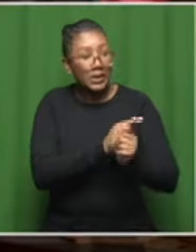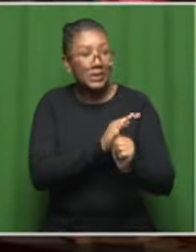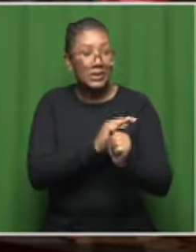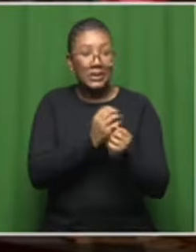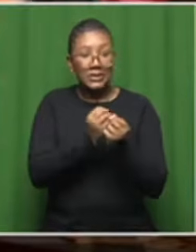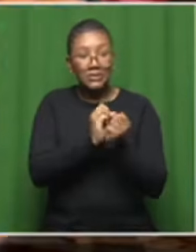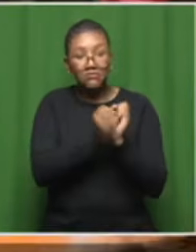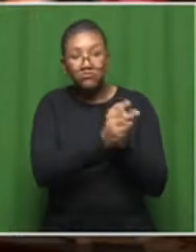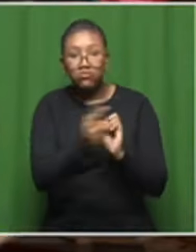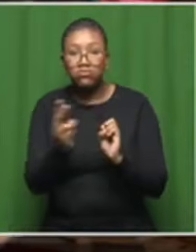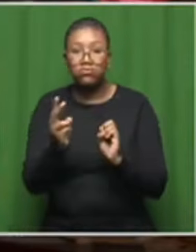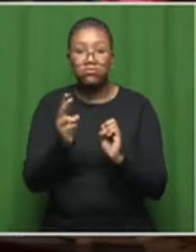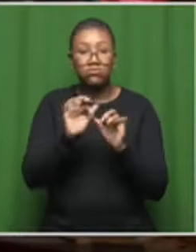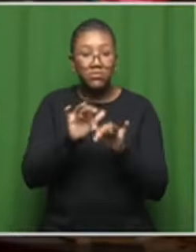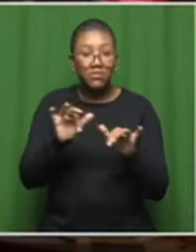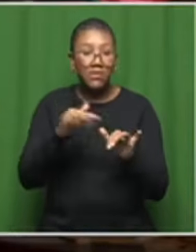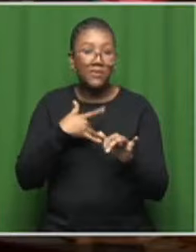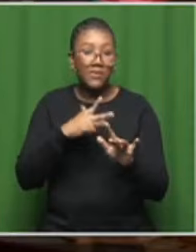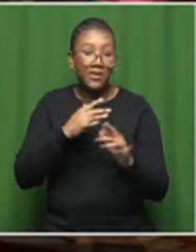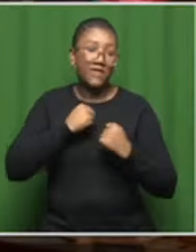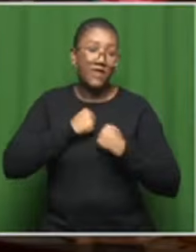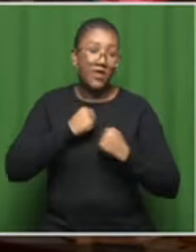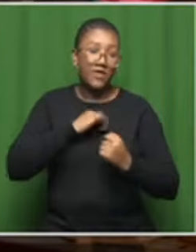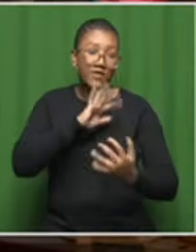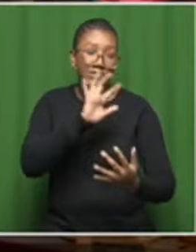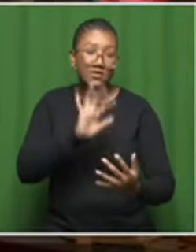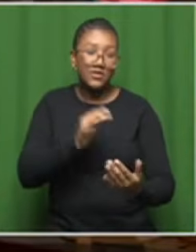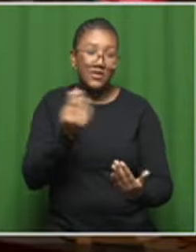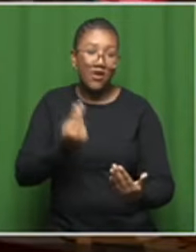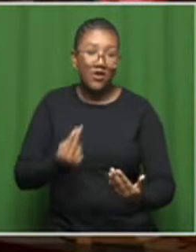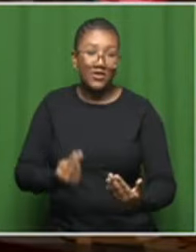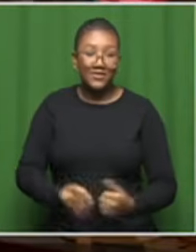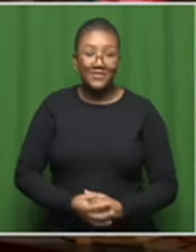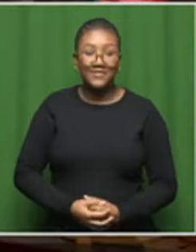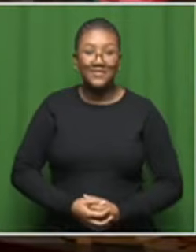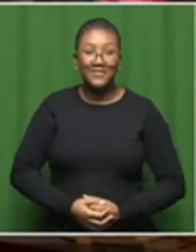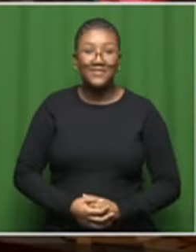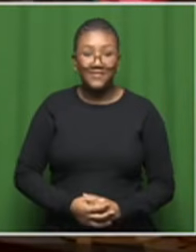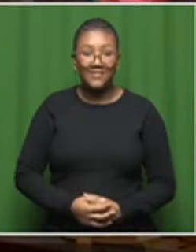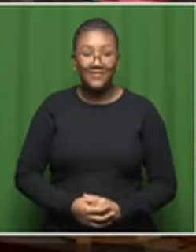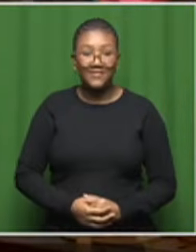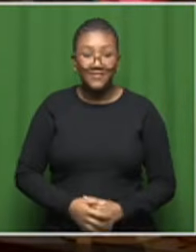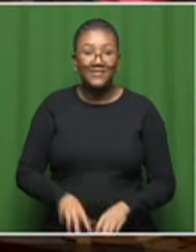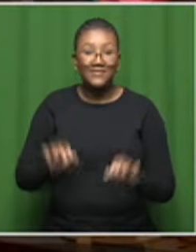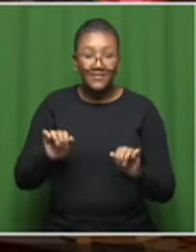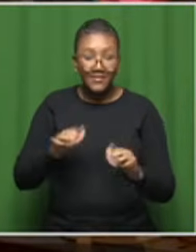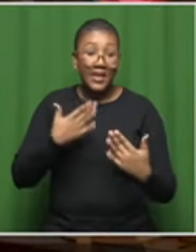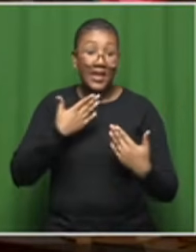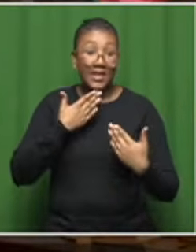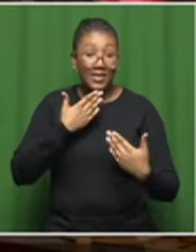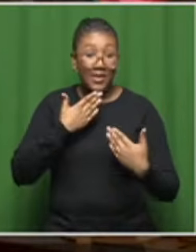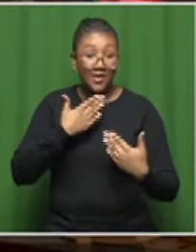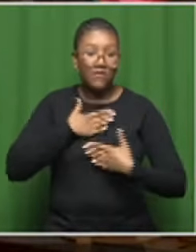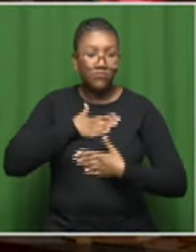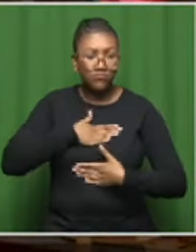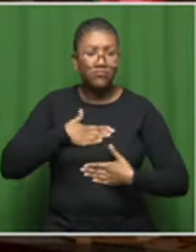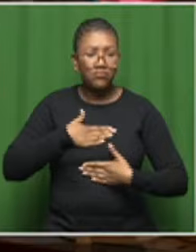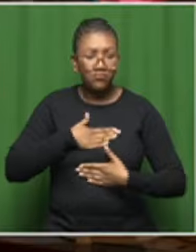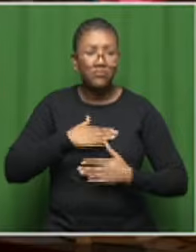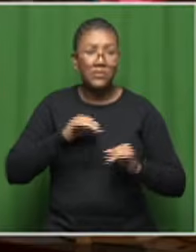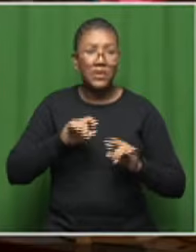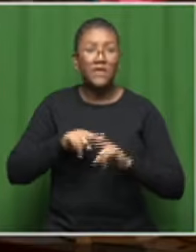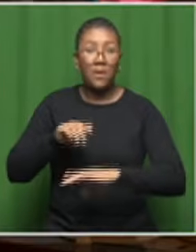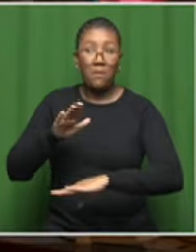their stories, and just doing the most in these places. So I'm thankful, but I'm also hopeful that there